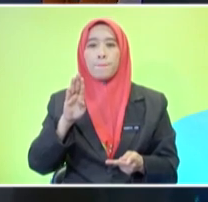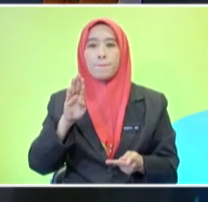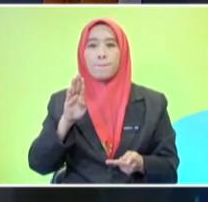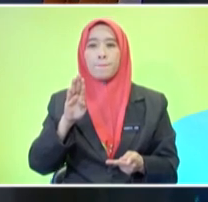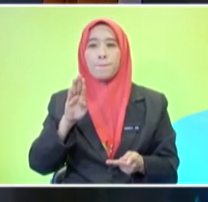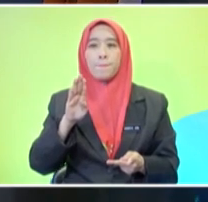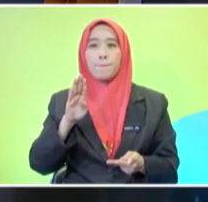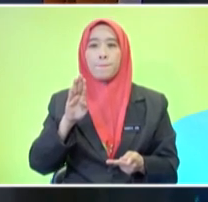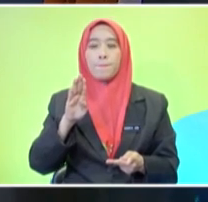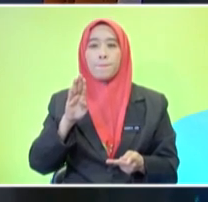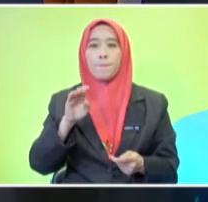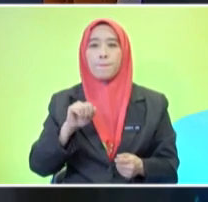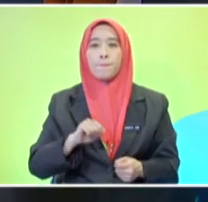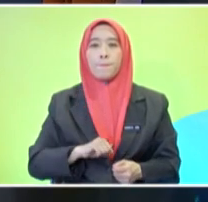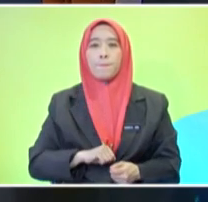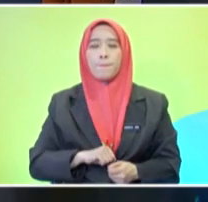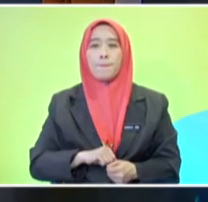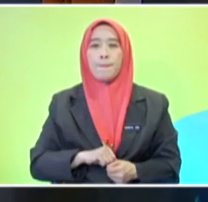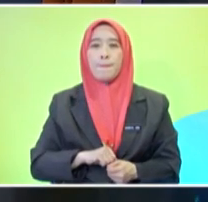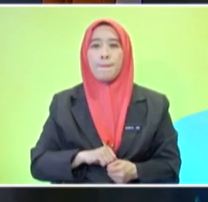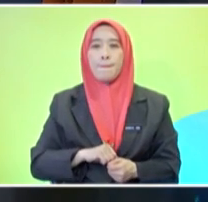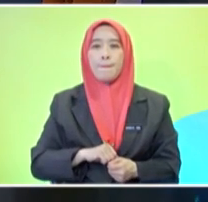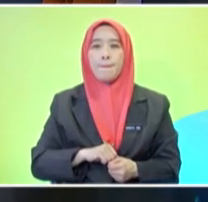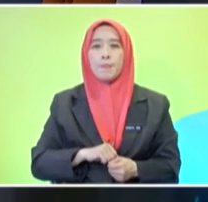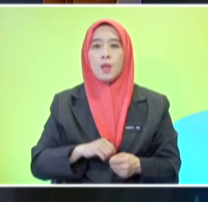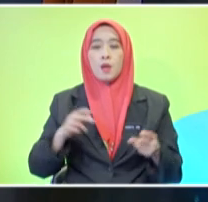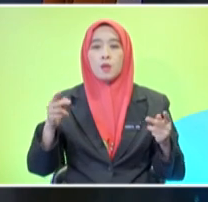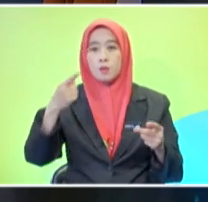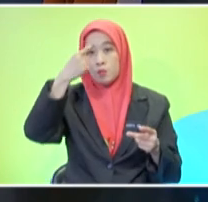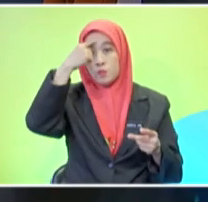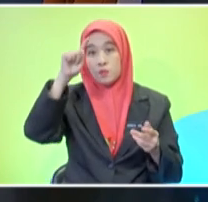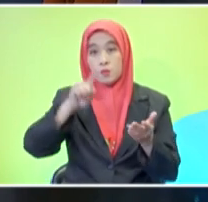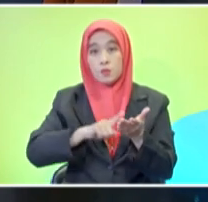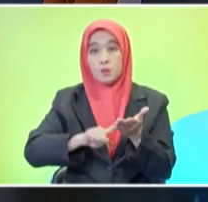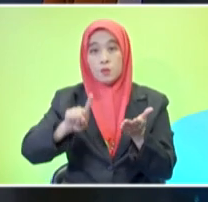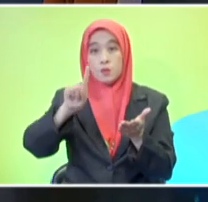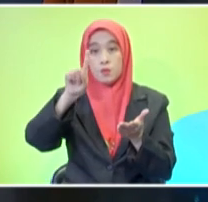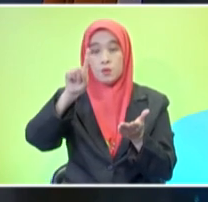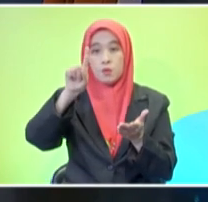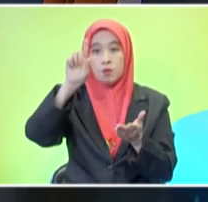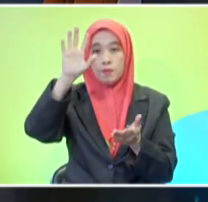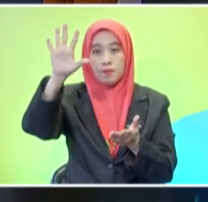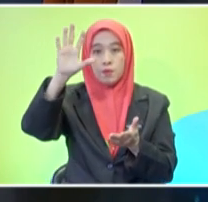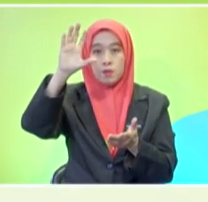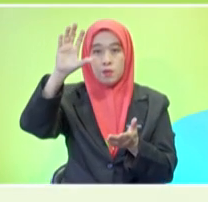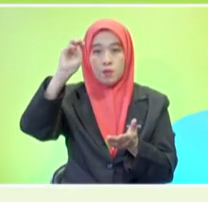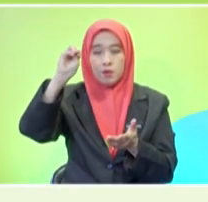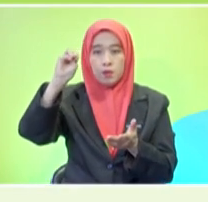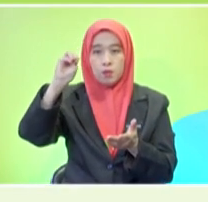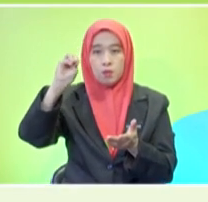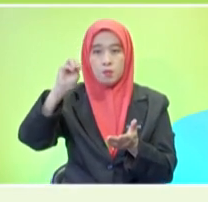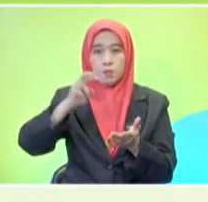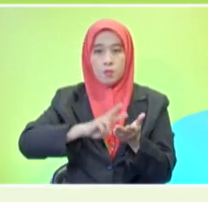already placed it. Okay, the first week, it is 5 cm tall. The second week, it